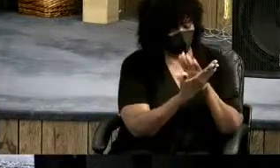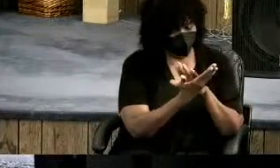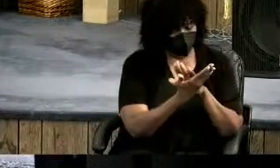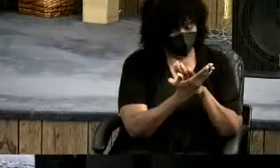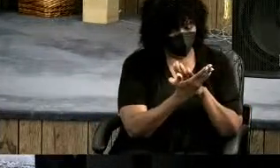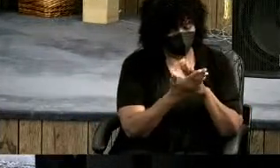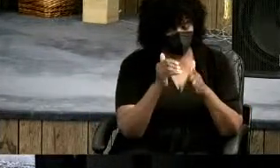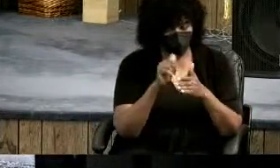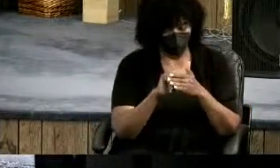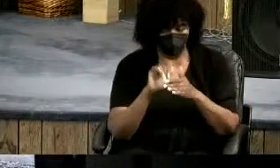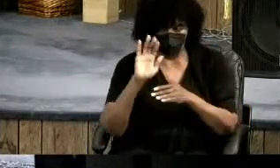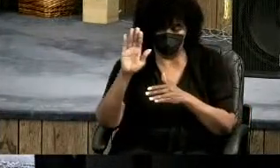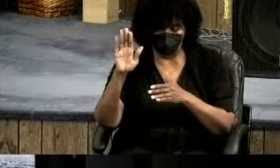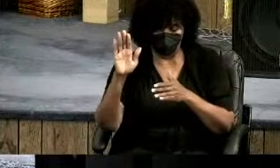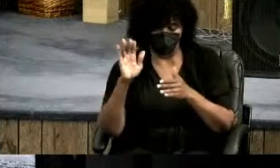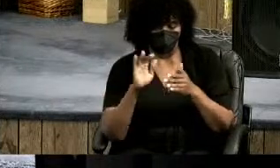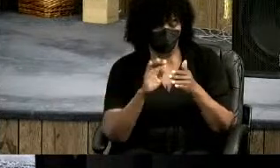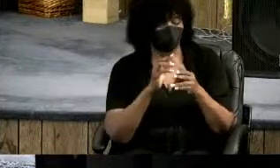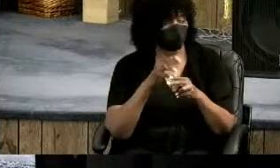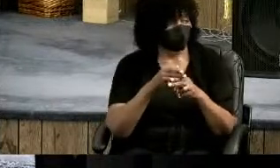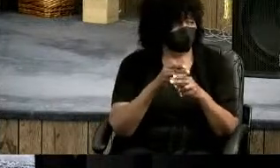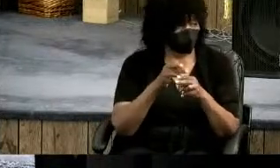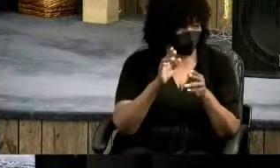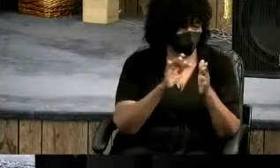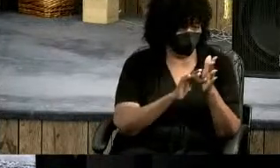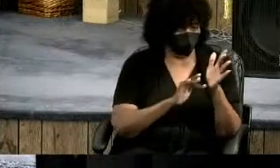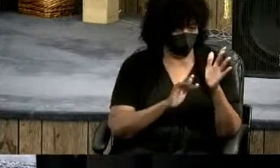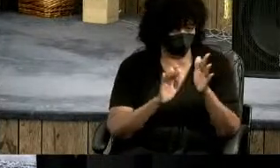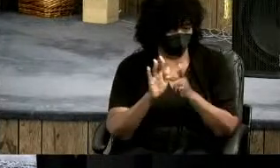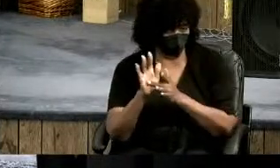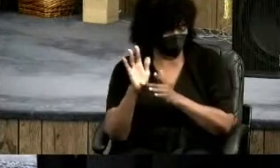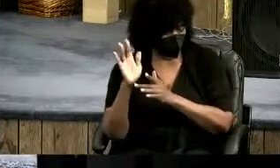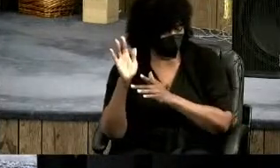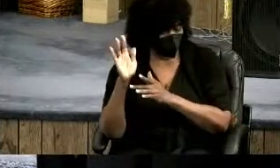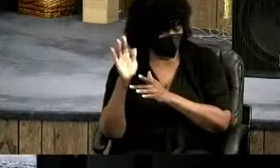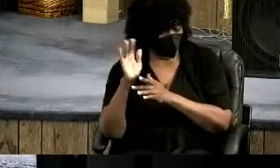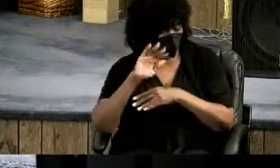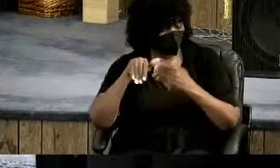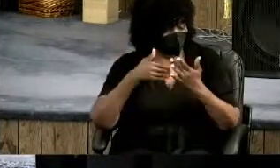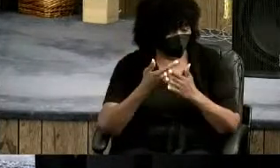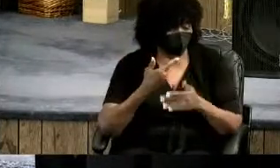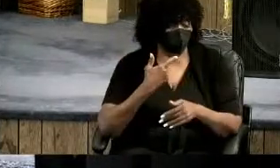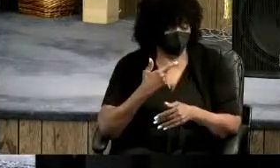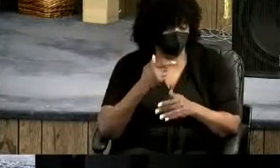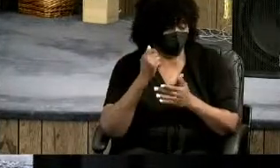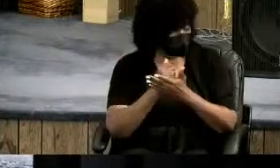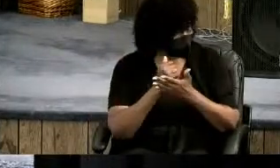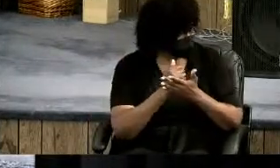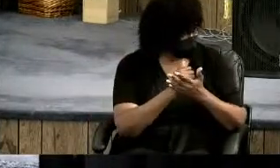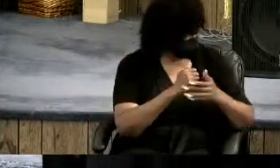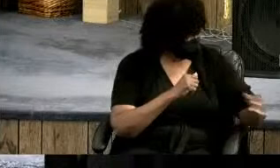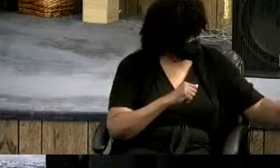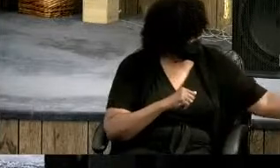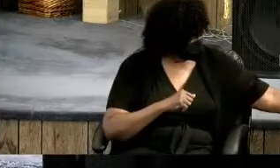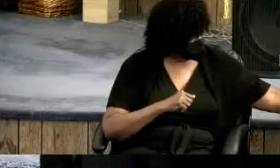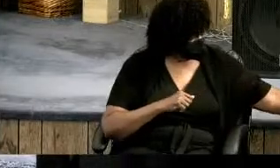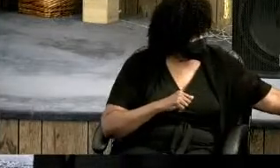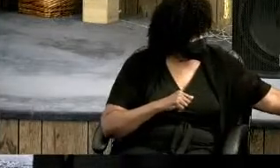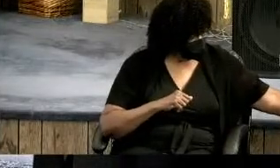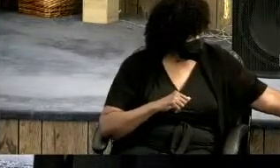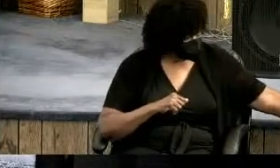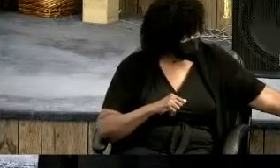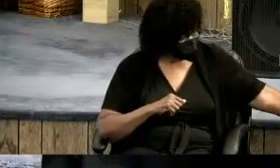name. In Jesus' name we pray today, Father. Let all God's people say amen. Amen. Amen.